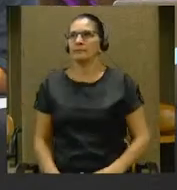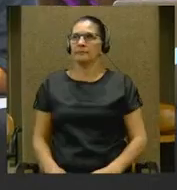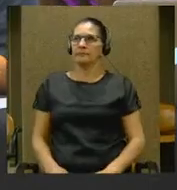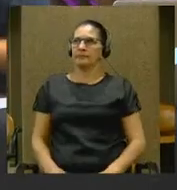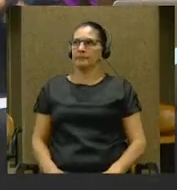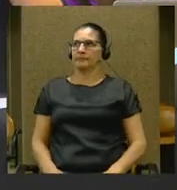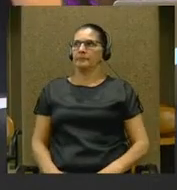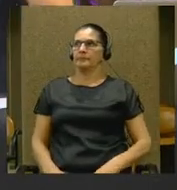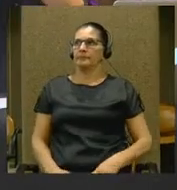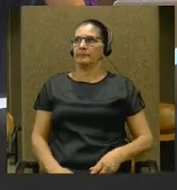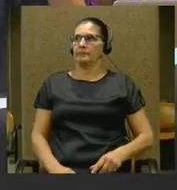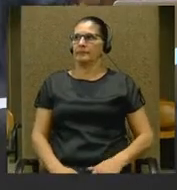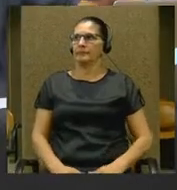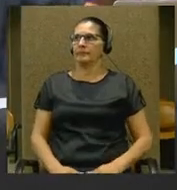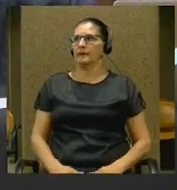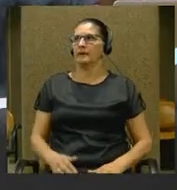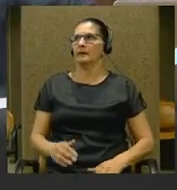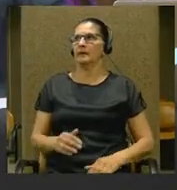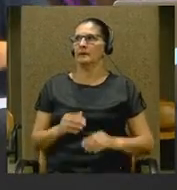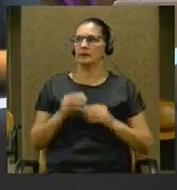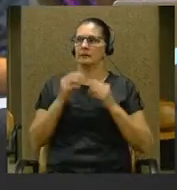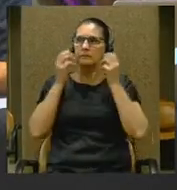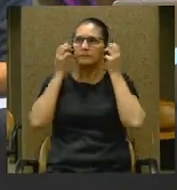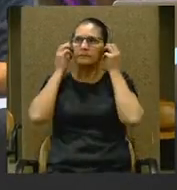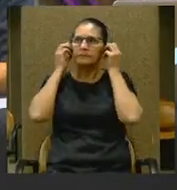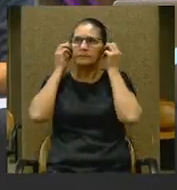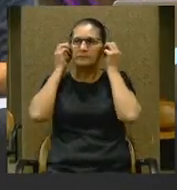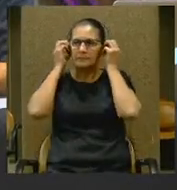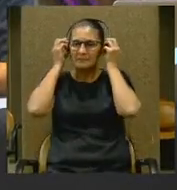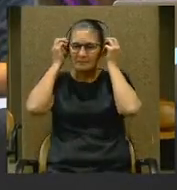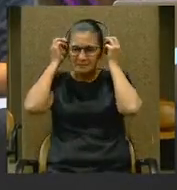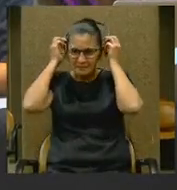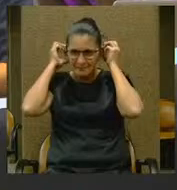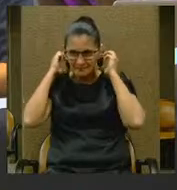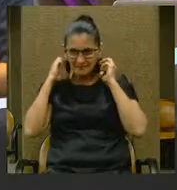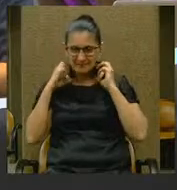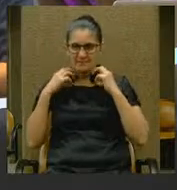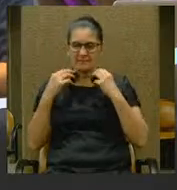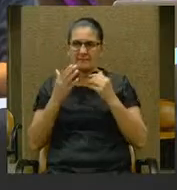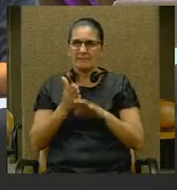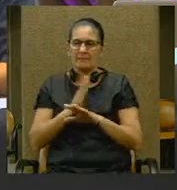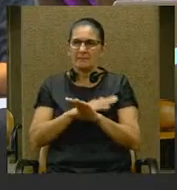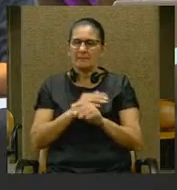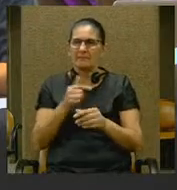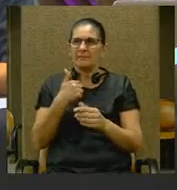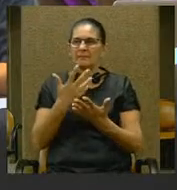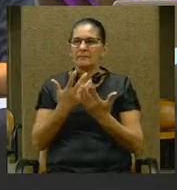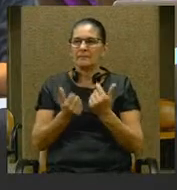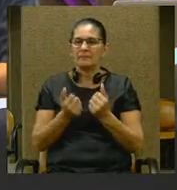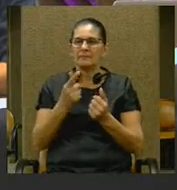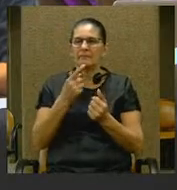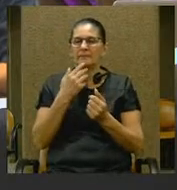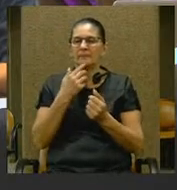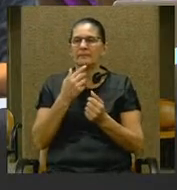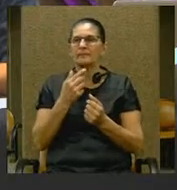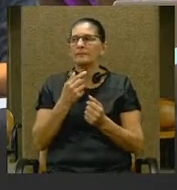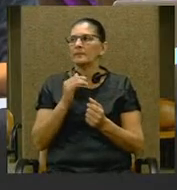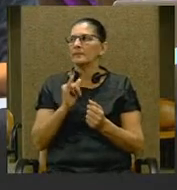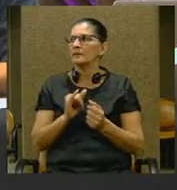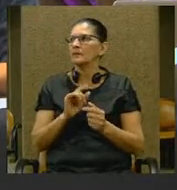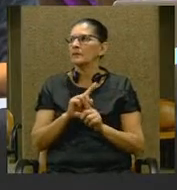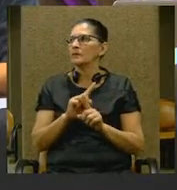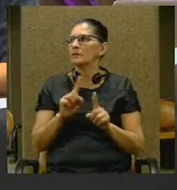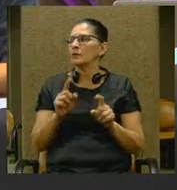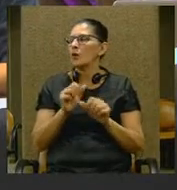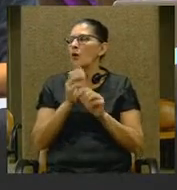Kirmer, antes que nada quiero agradecer. Thank you very much for participating. Thank you for